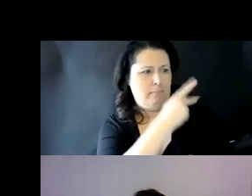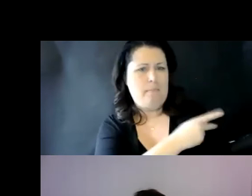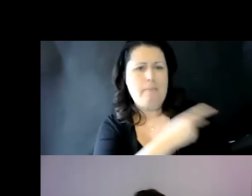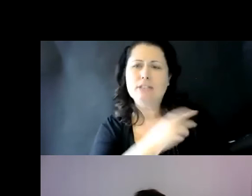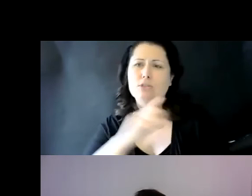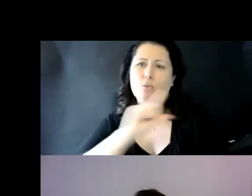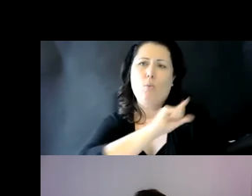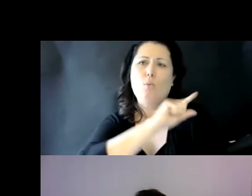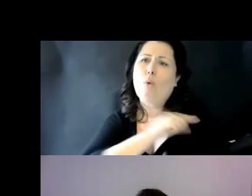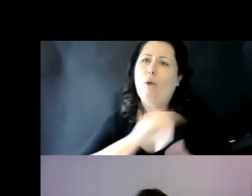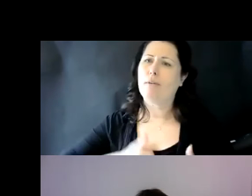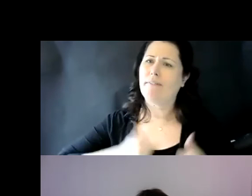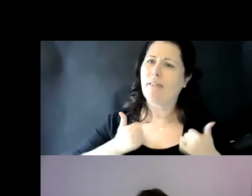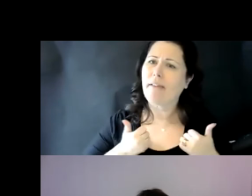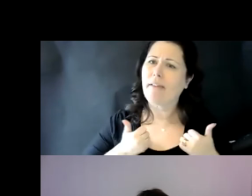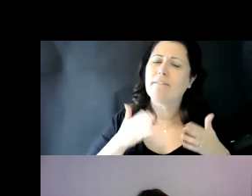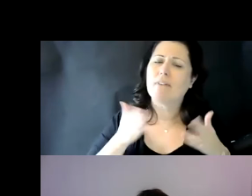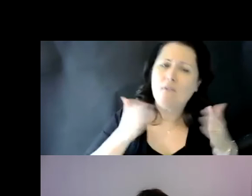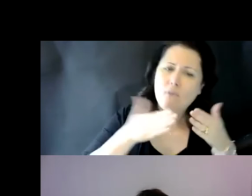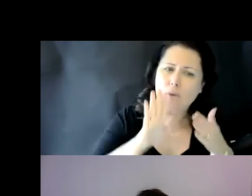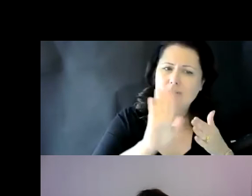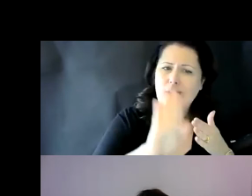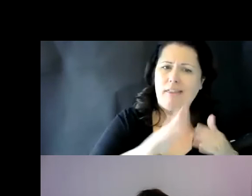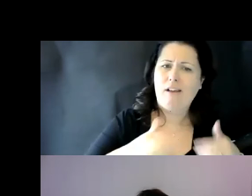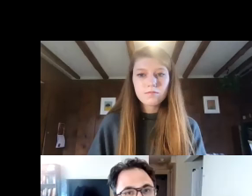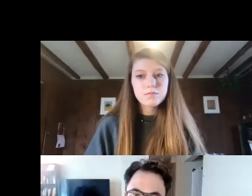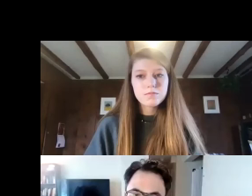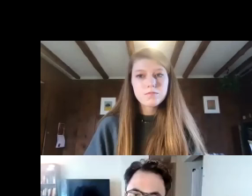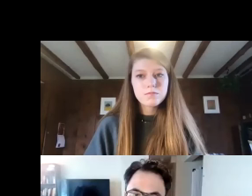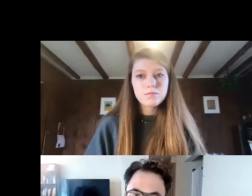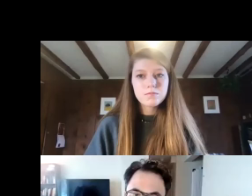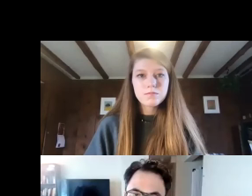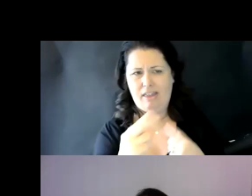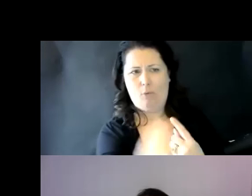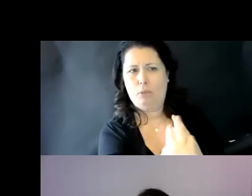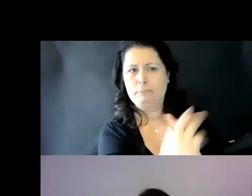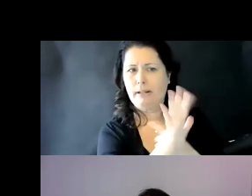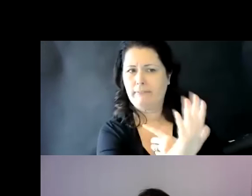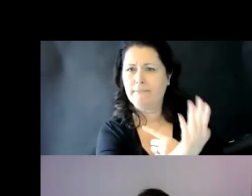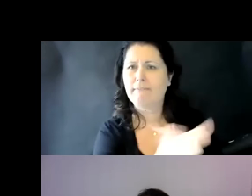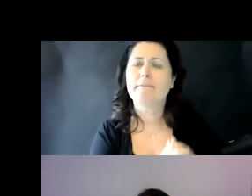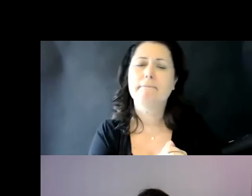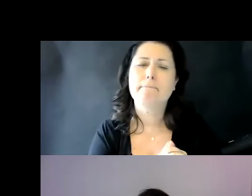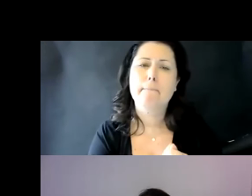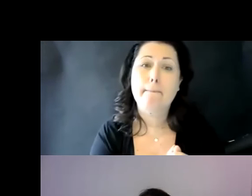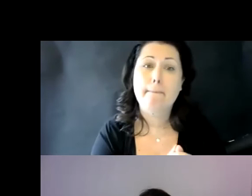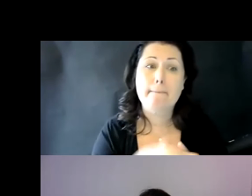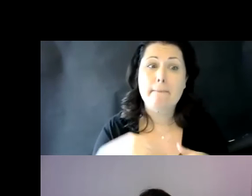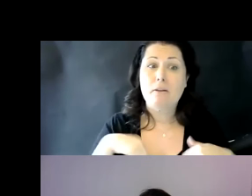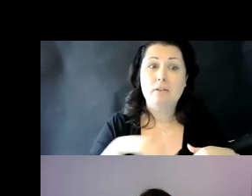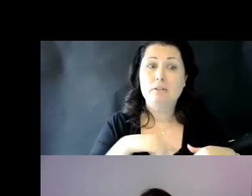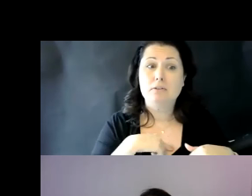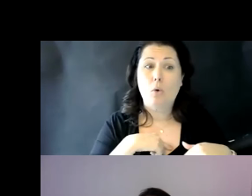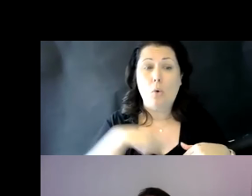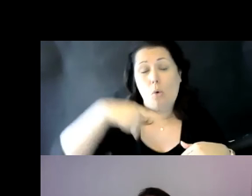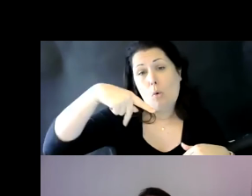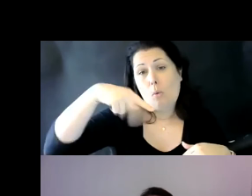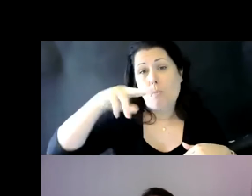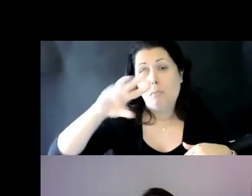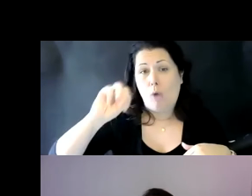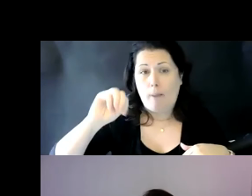like from the patient or the client or the service user perspective. So obviously, in order to develop these PROMs, as we call